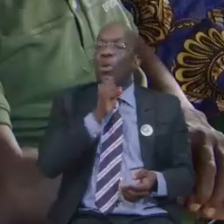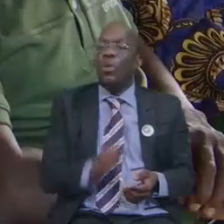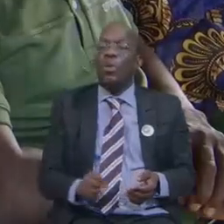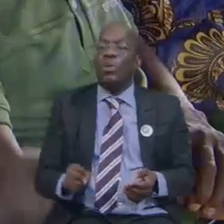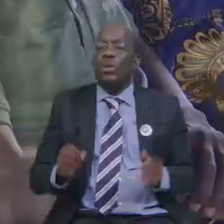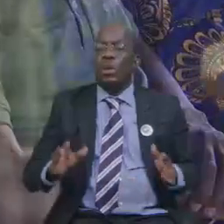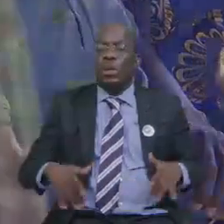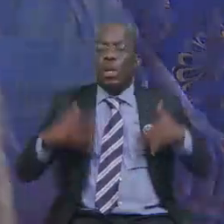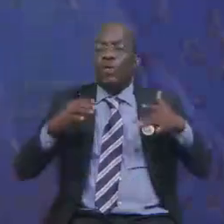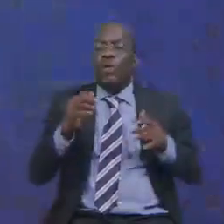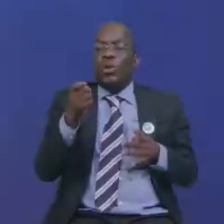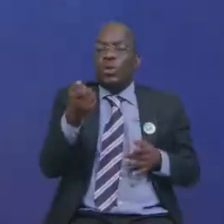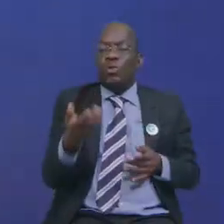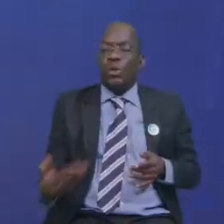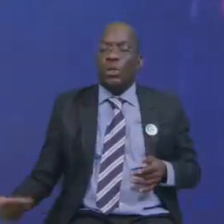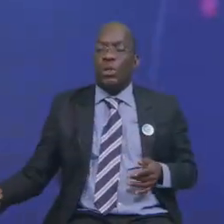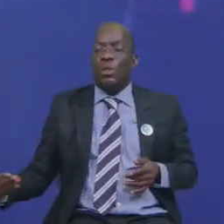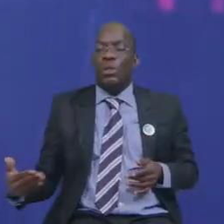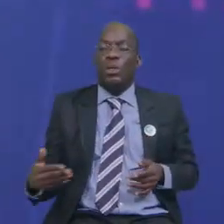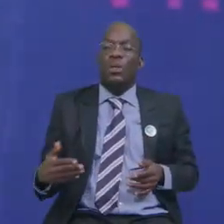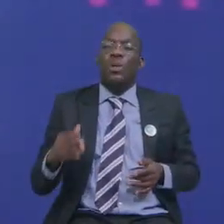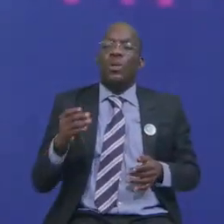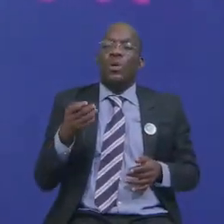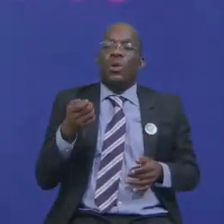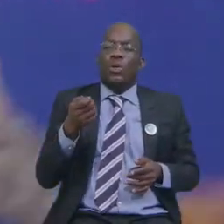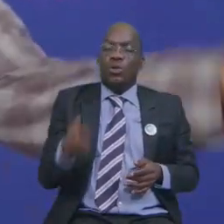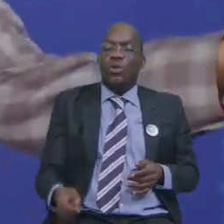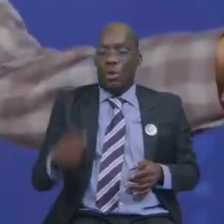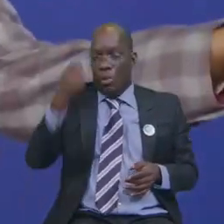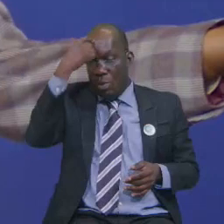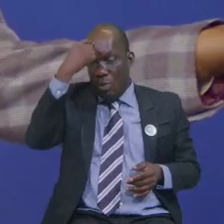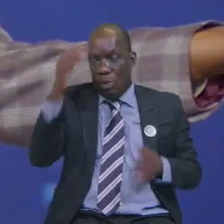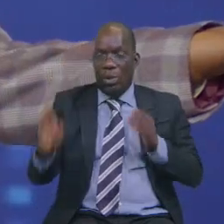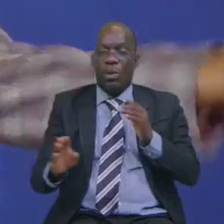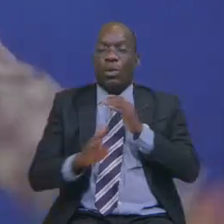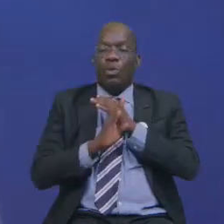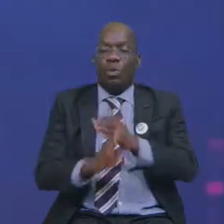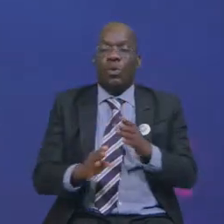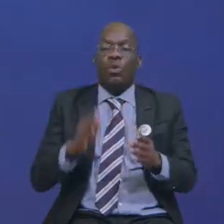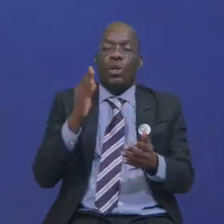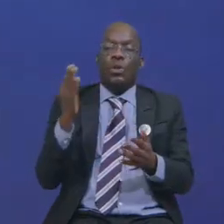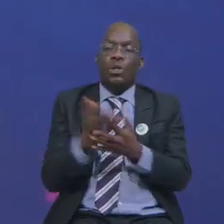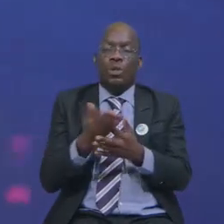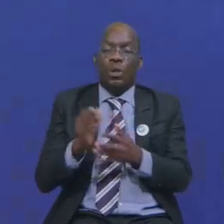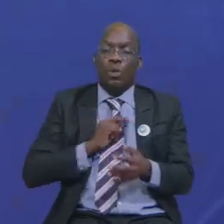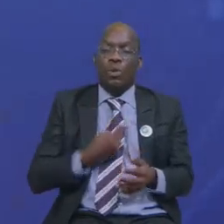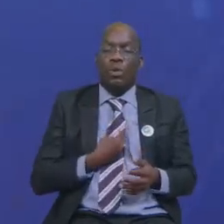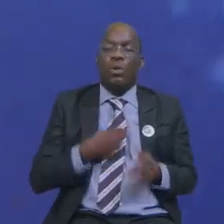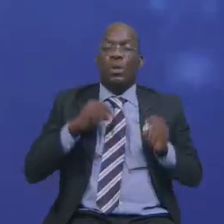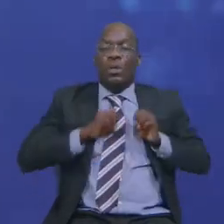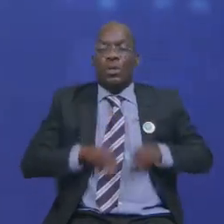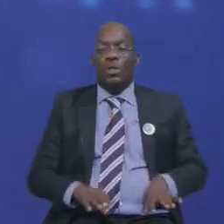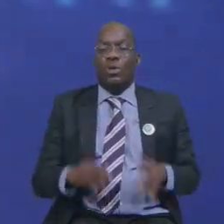little things for little minds disturbed us, discouraged us.